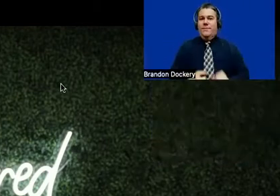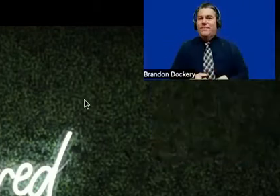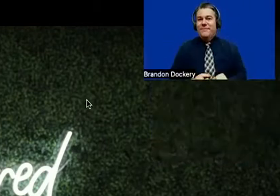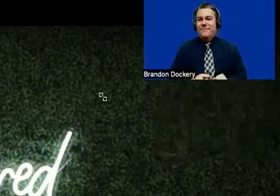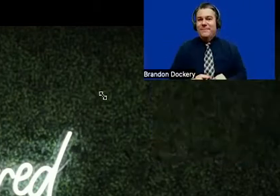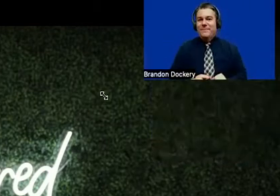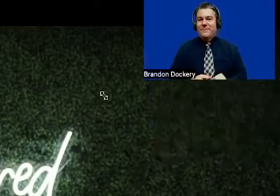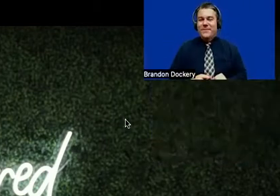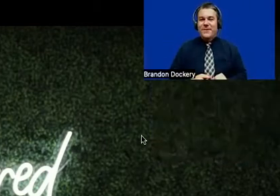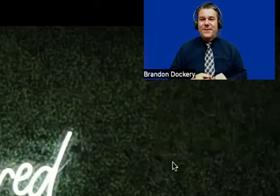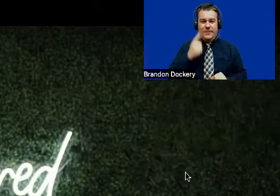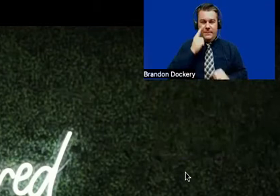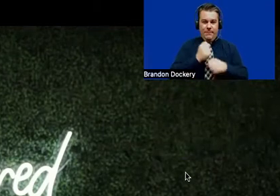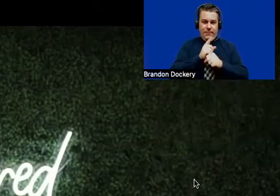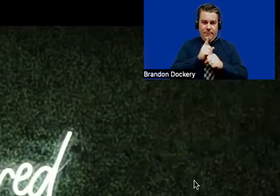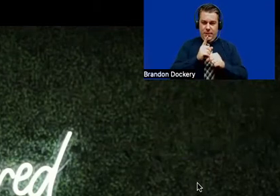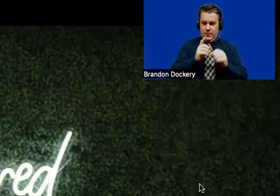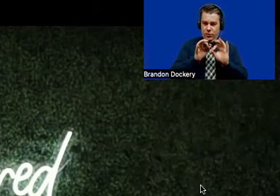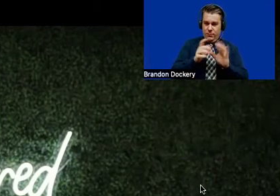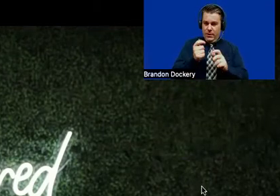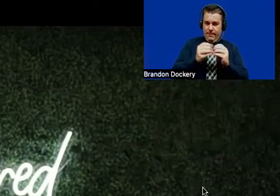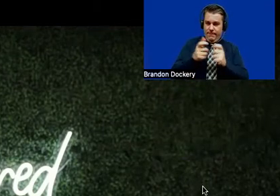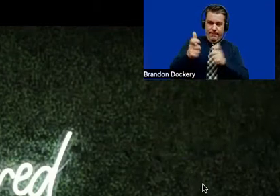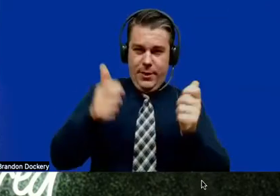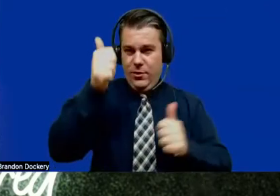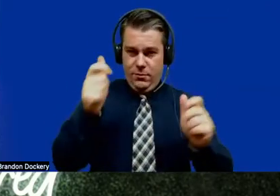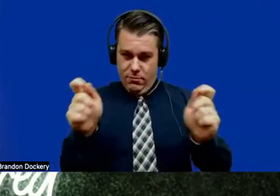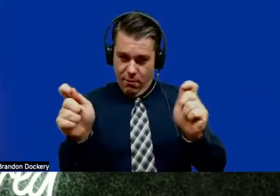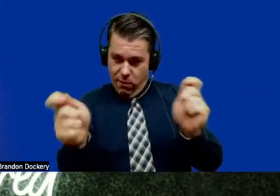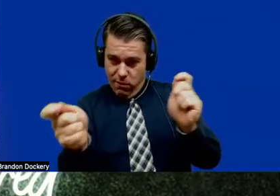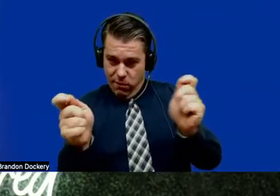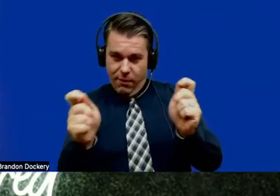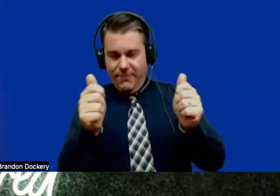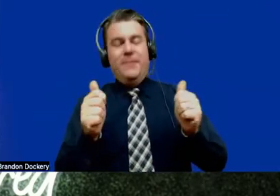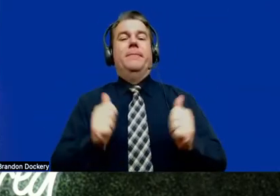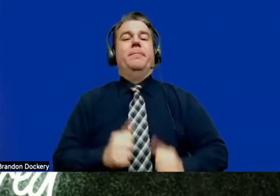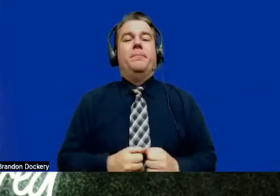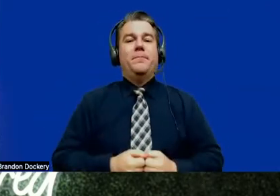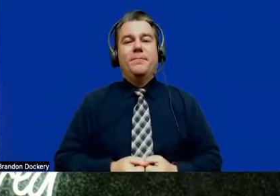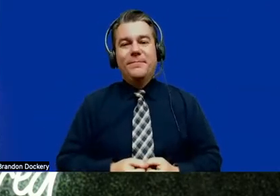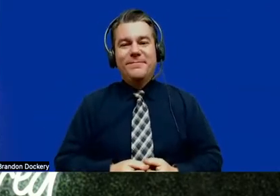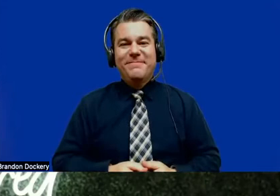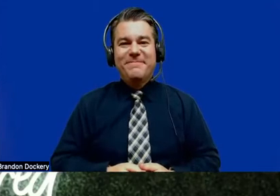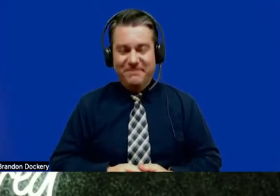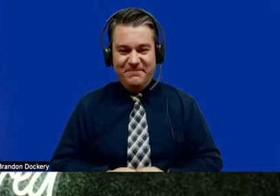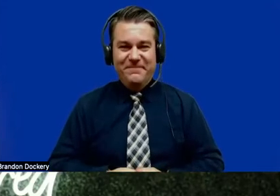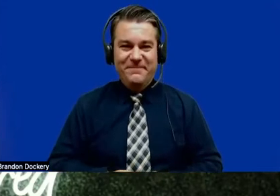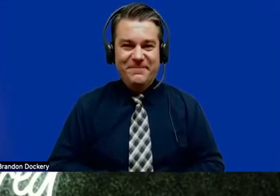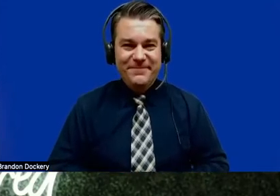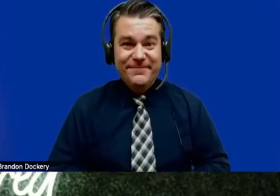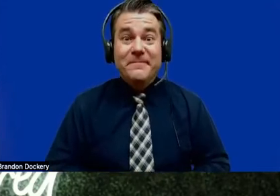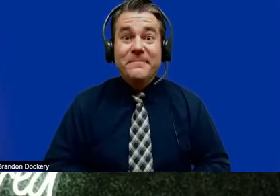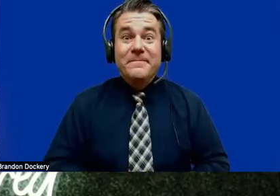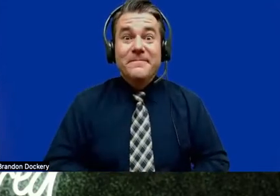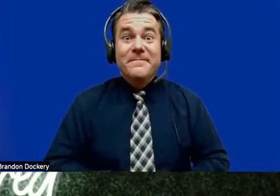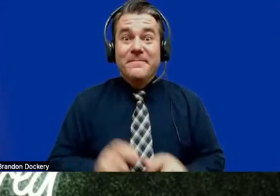make Brandon a little bit bigger here. There we go. Okay. Perfect. All right, here we